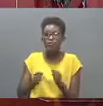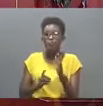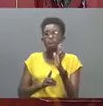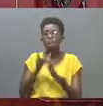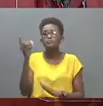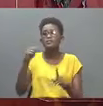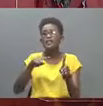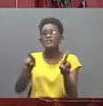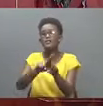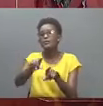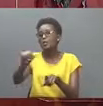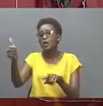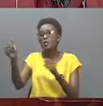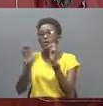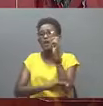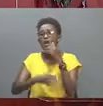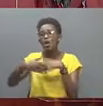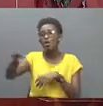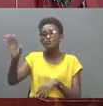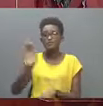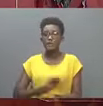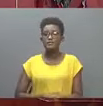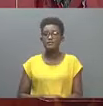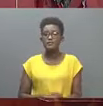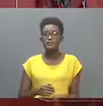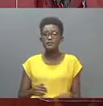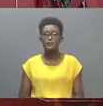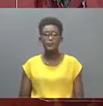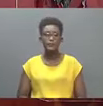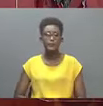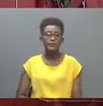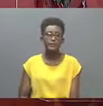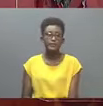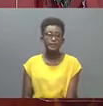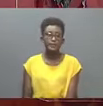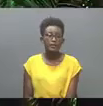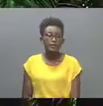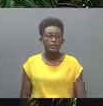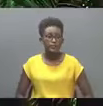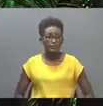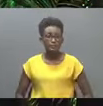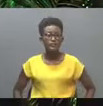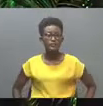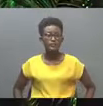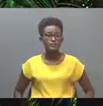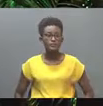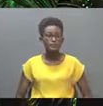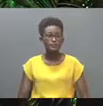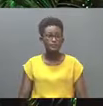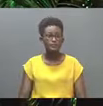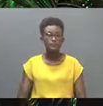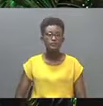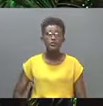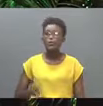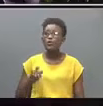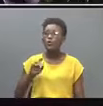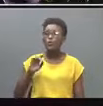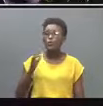ku rwego rwo gusenga no kuvumbura no kuhanga utuntu dushya kugira ngo tubashe guhagara mu rwego ruhando. We have come, we have Africa, we